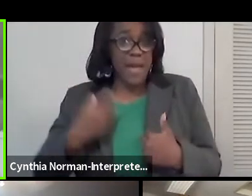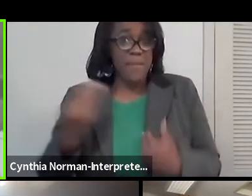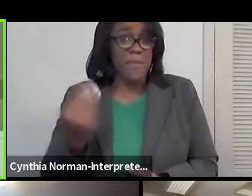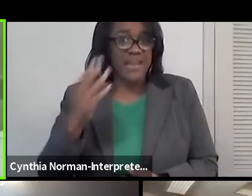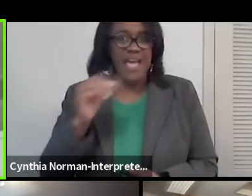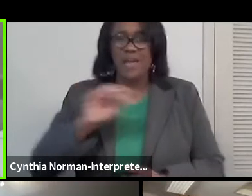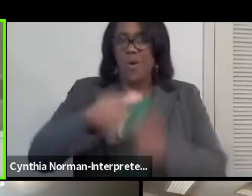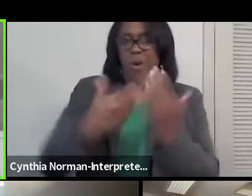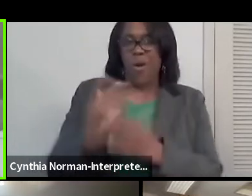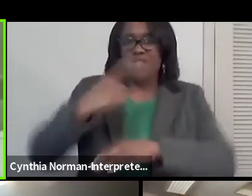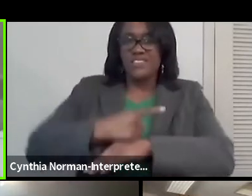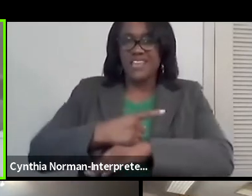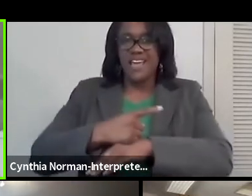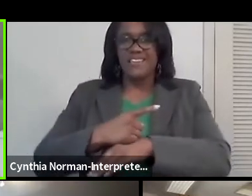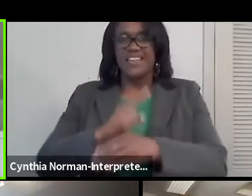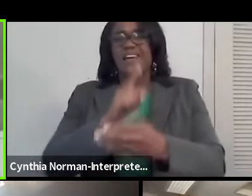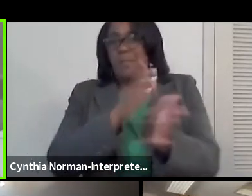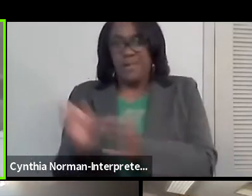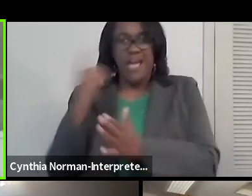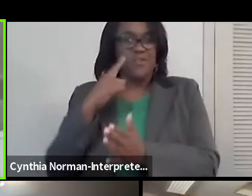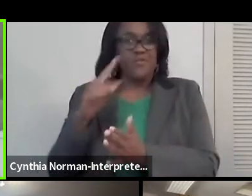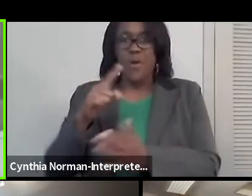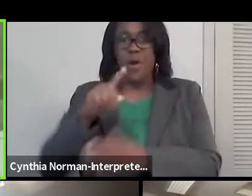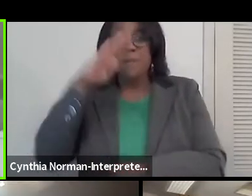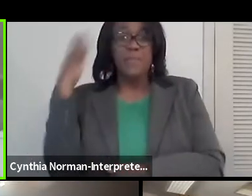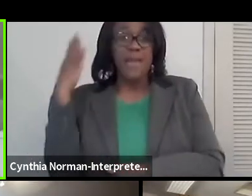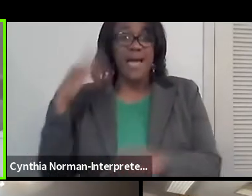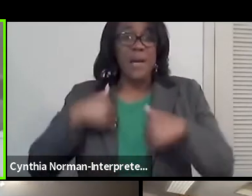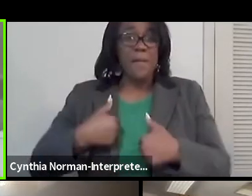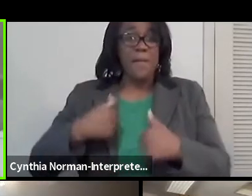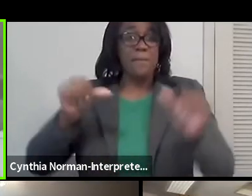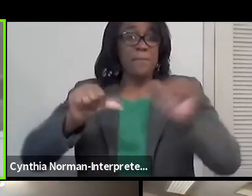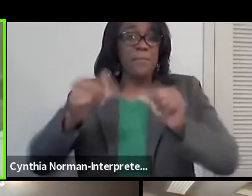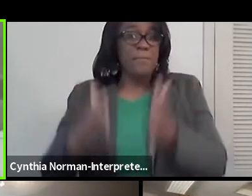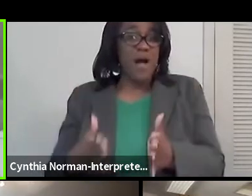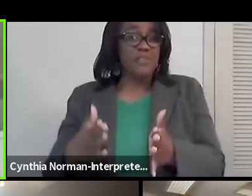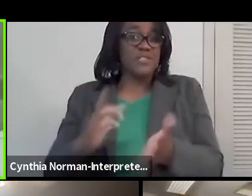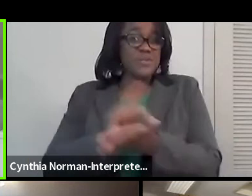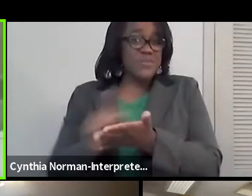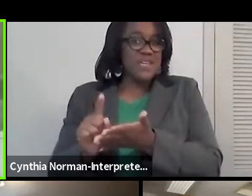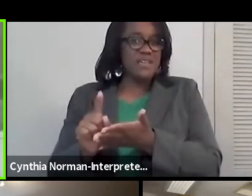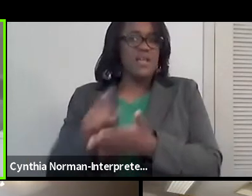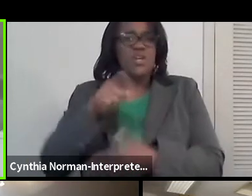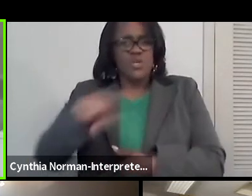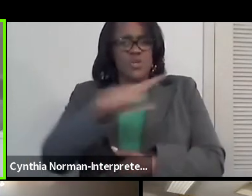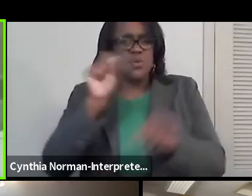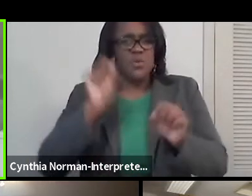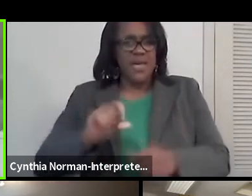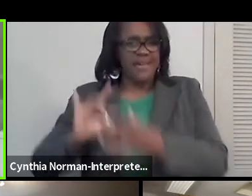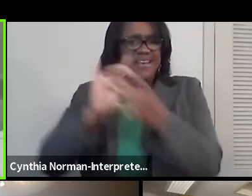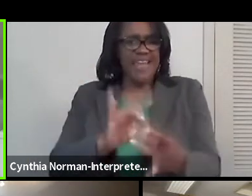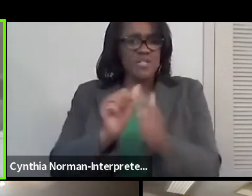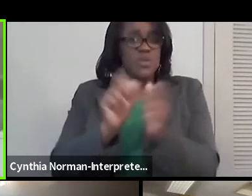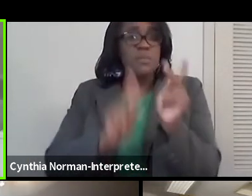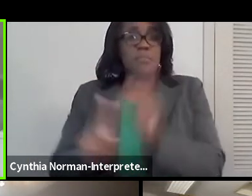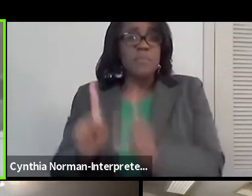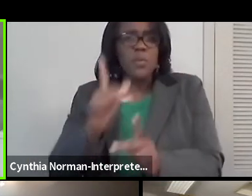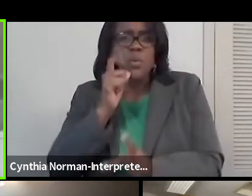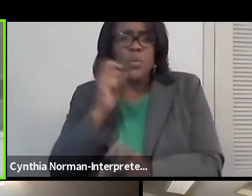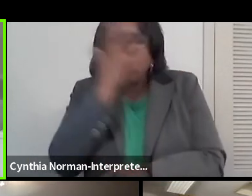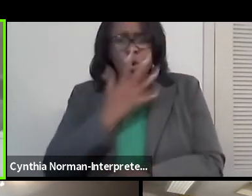days we have planned and Black Mammalogist Week in general will provide people with an opportunity to connect with folks who look like them, who have similar experiences to